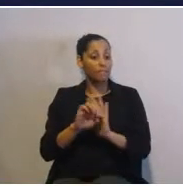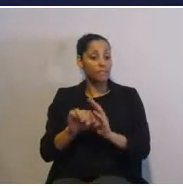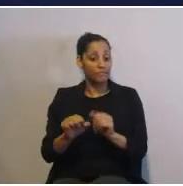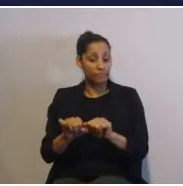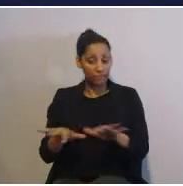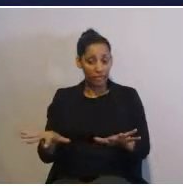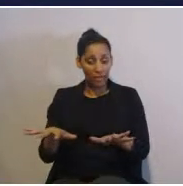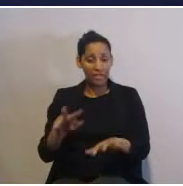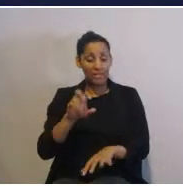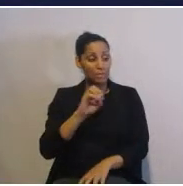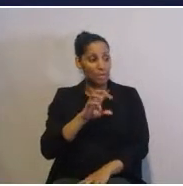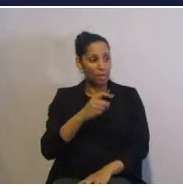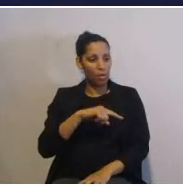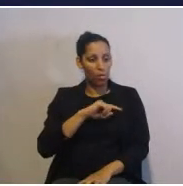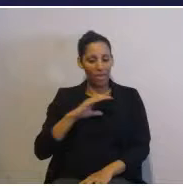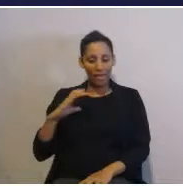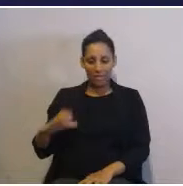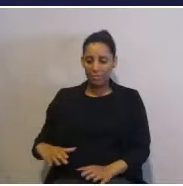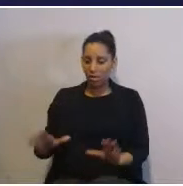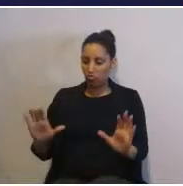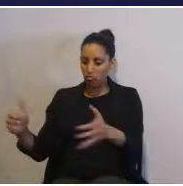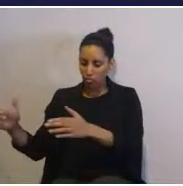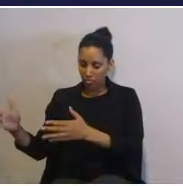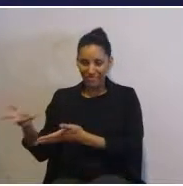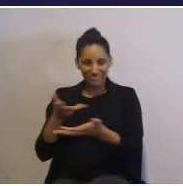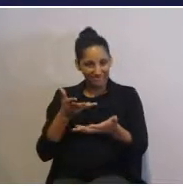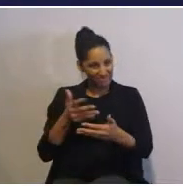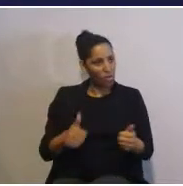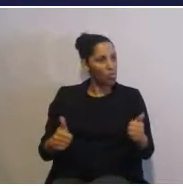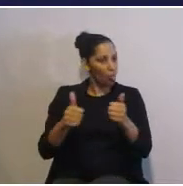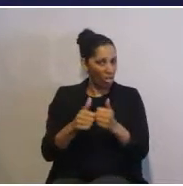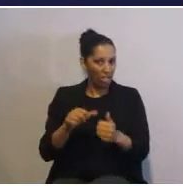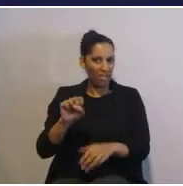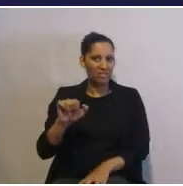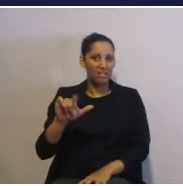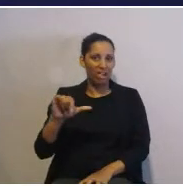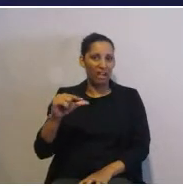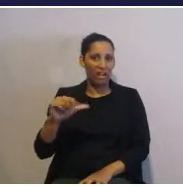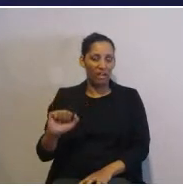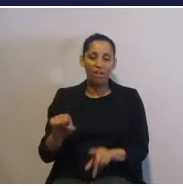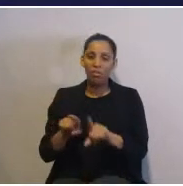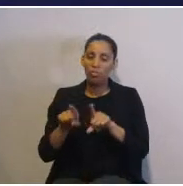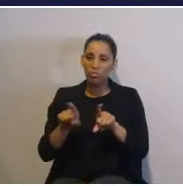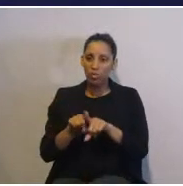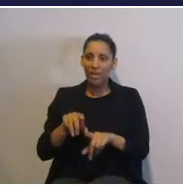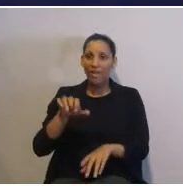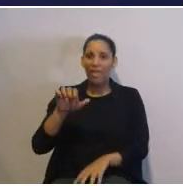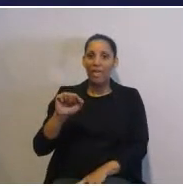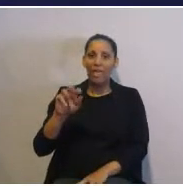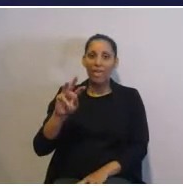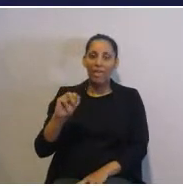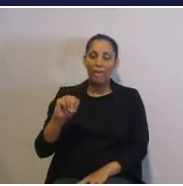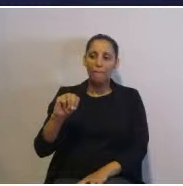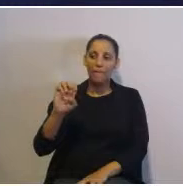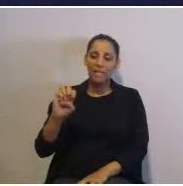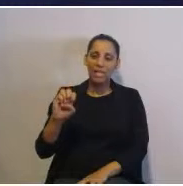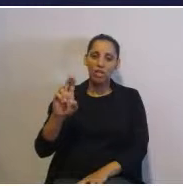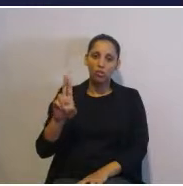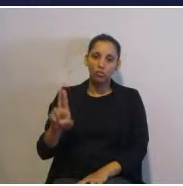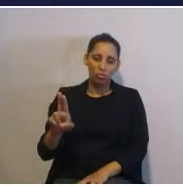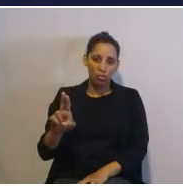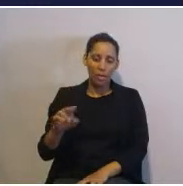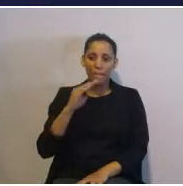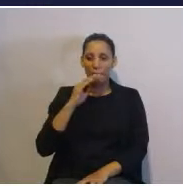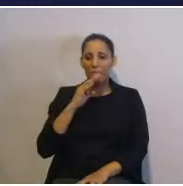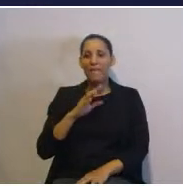various customer groupings, and that includes SALGA again, as well as the AMEU, which is the Amalgamation of